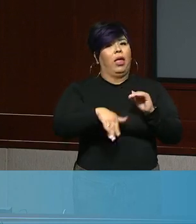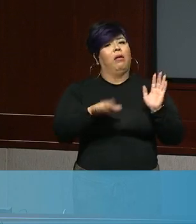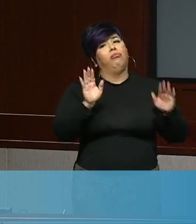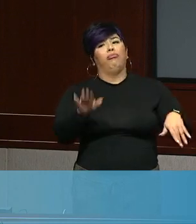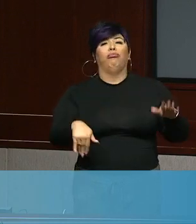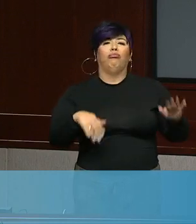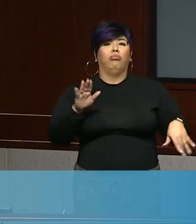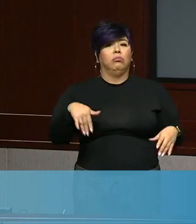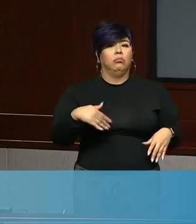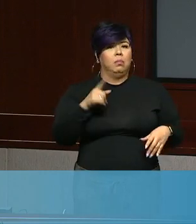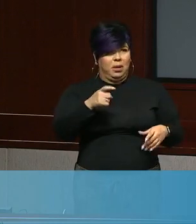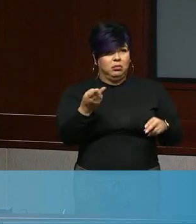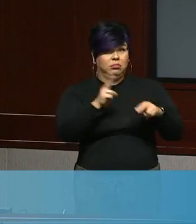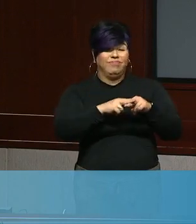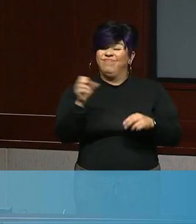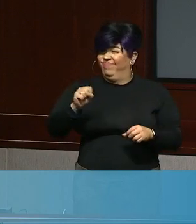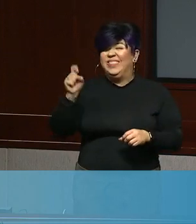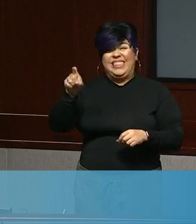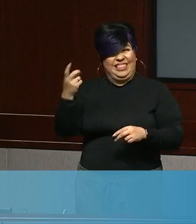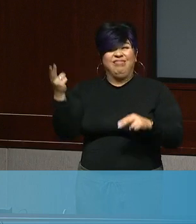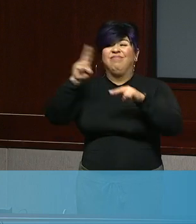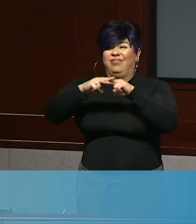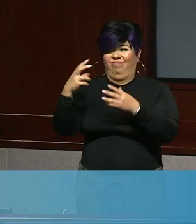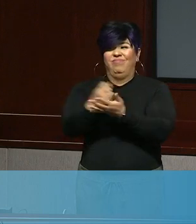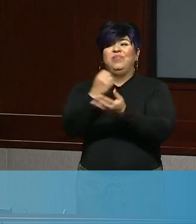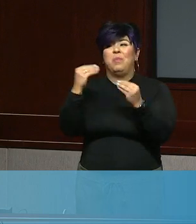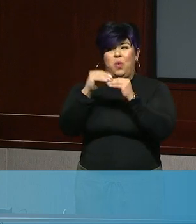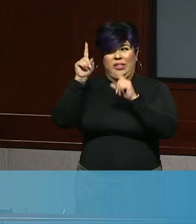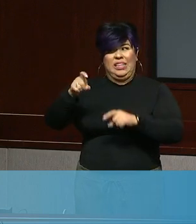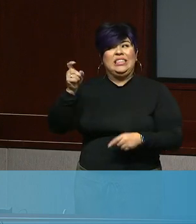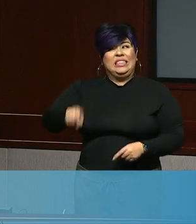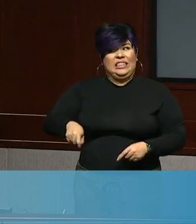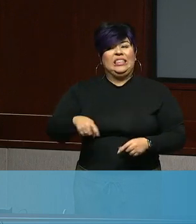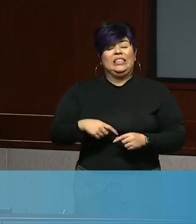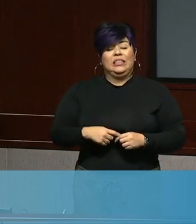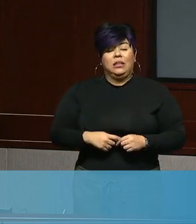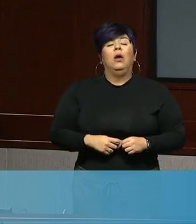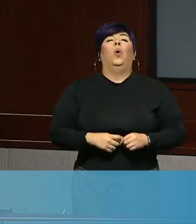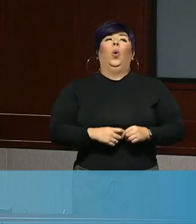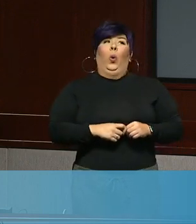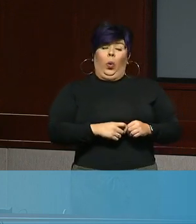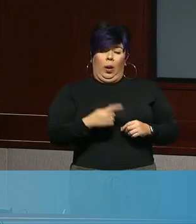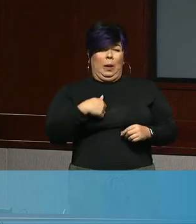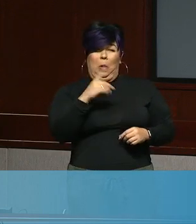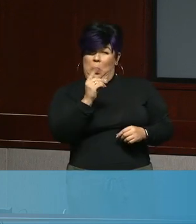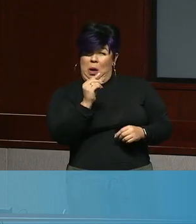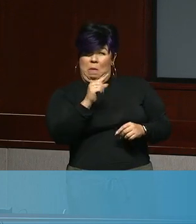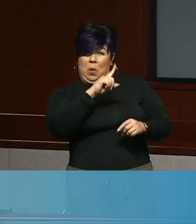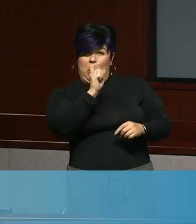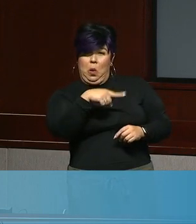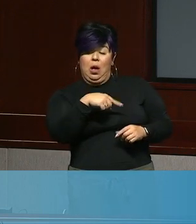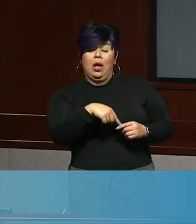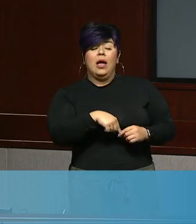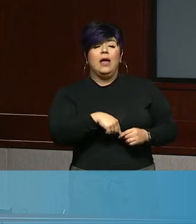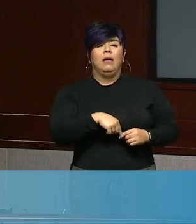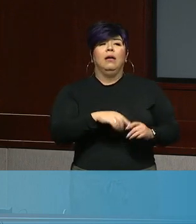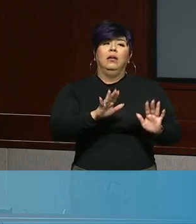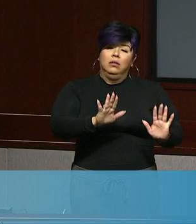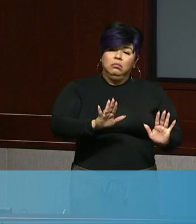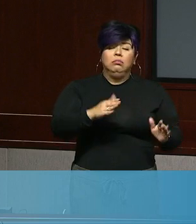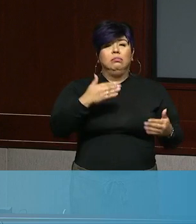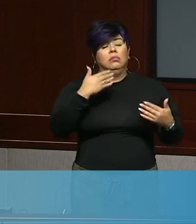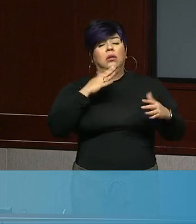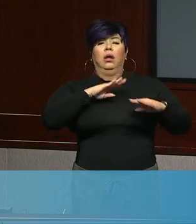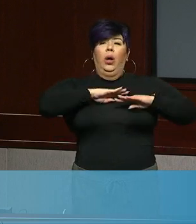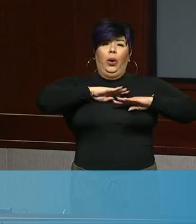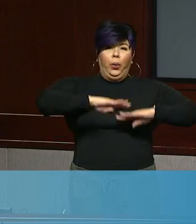then? Absolutely. Okay. And my final question is, thankfully, our numbers